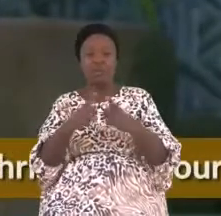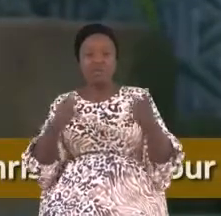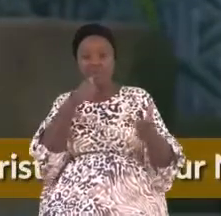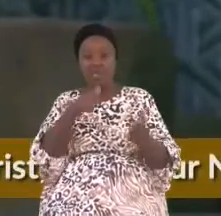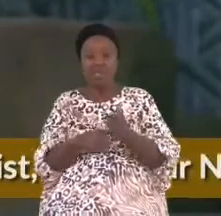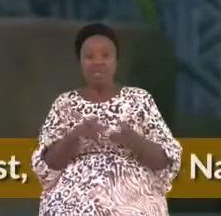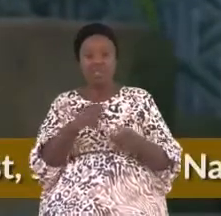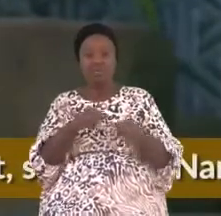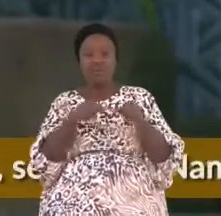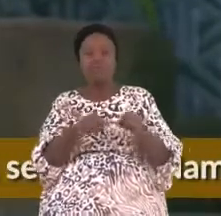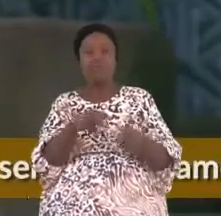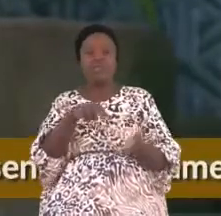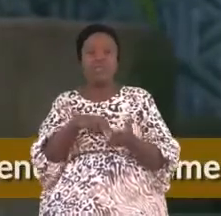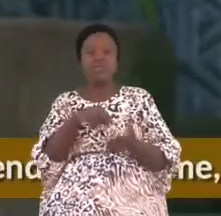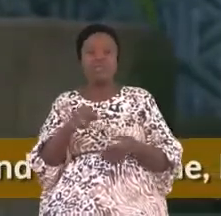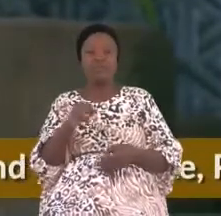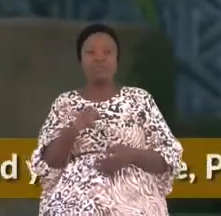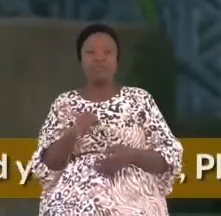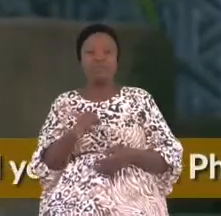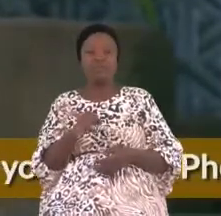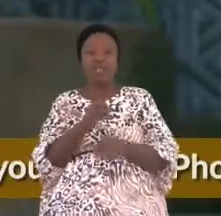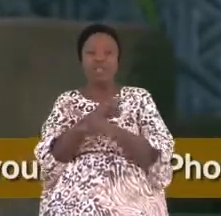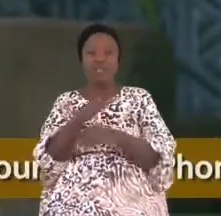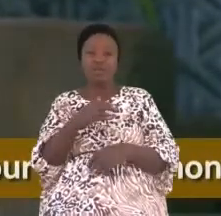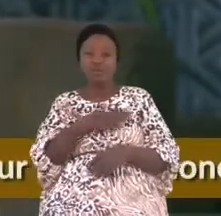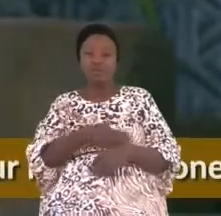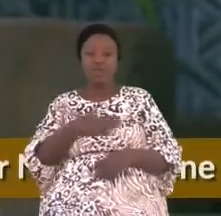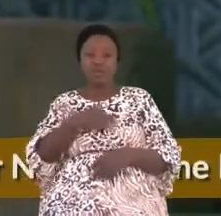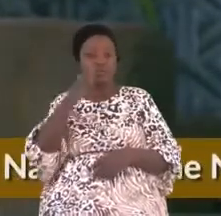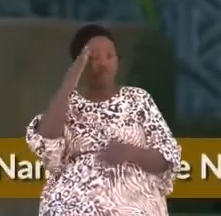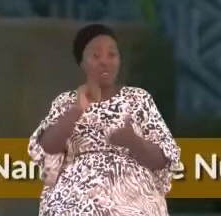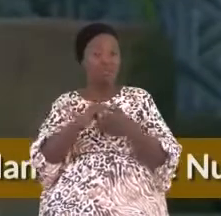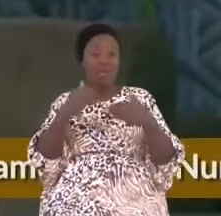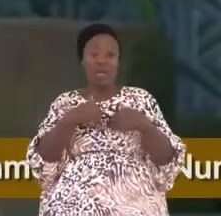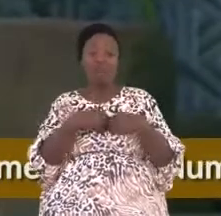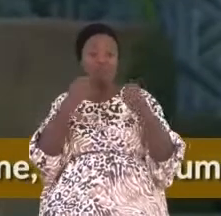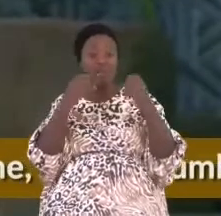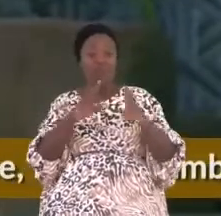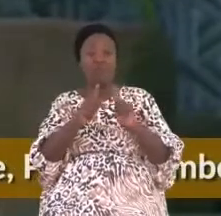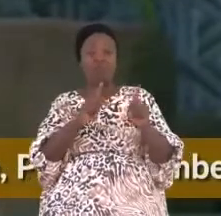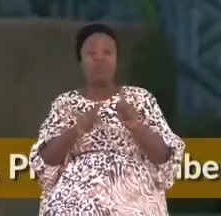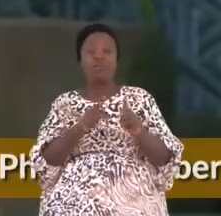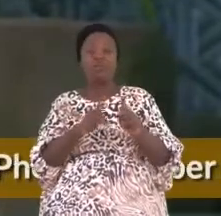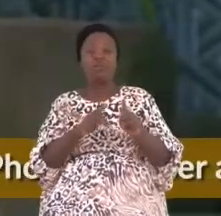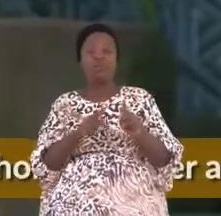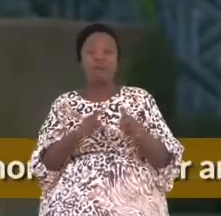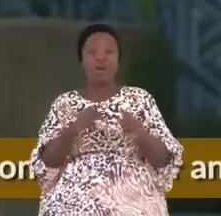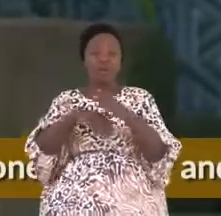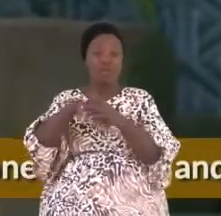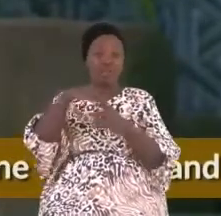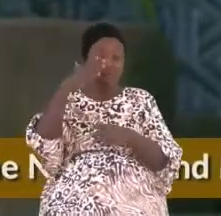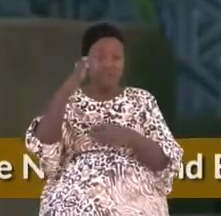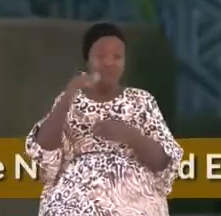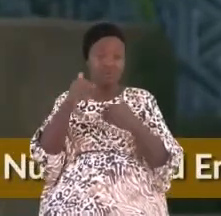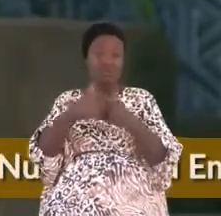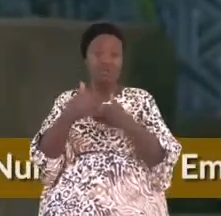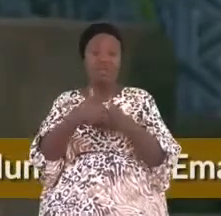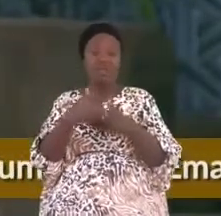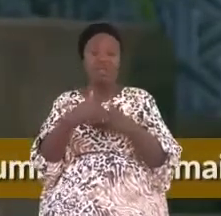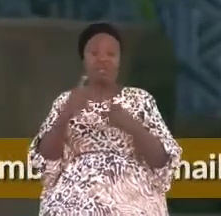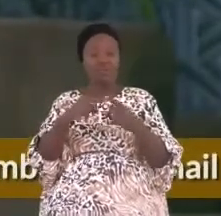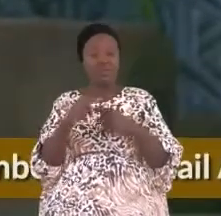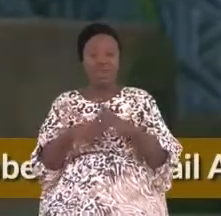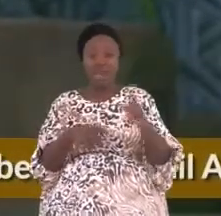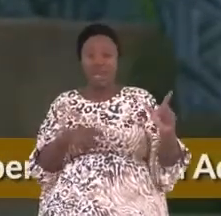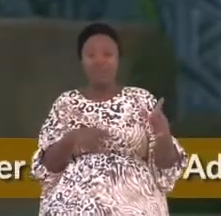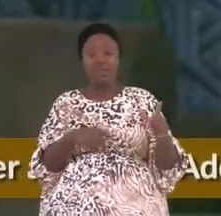standing counselors which you know that there's overflow to the field to my left hand